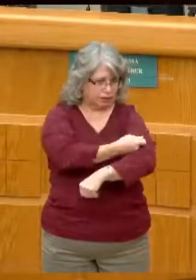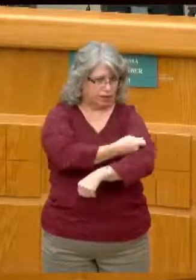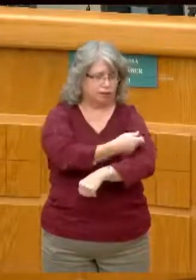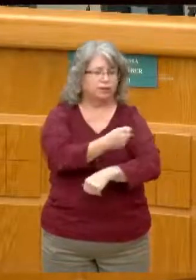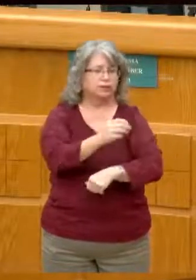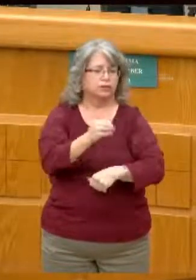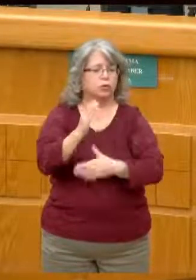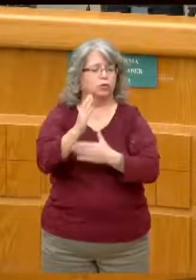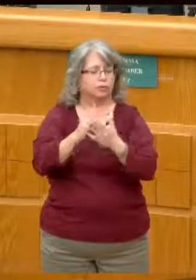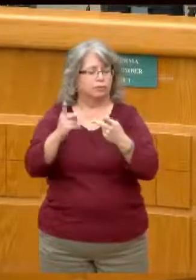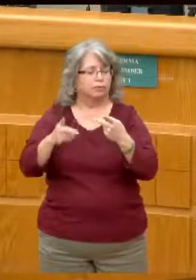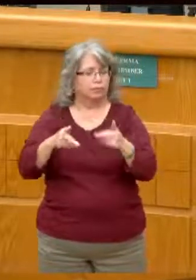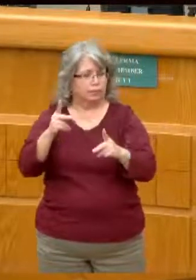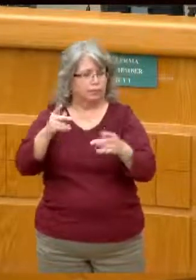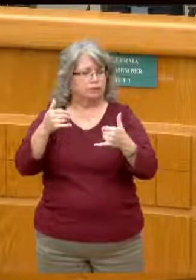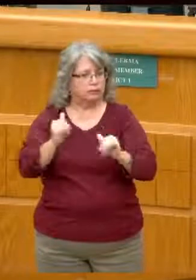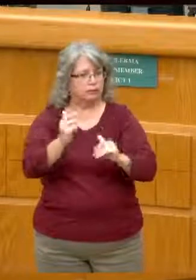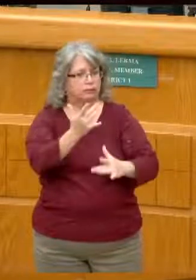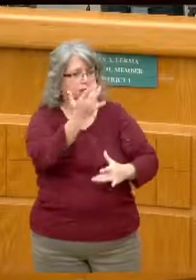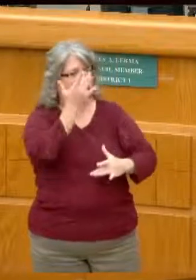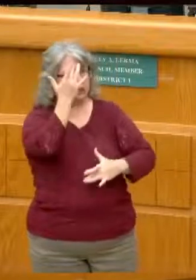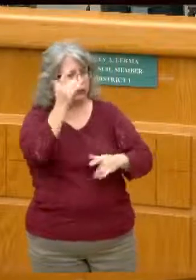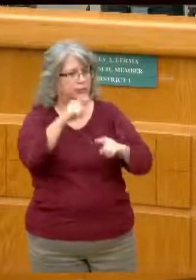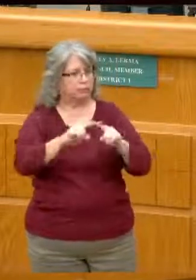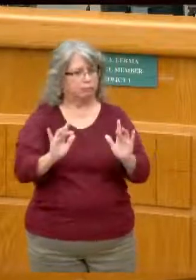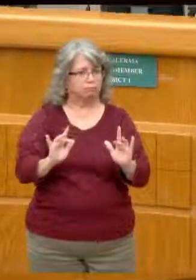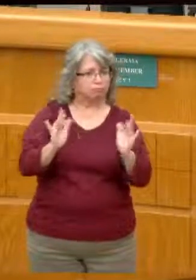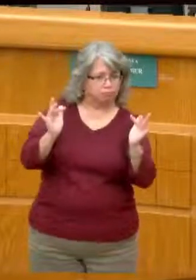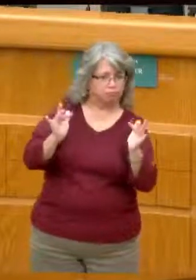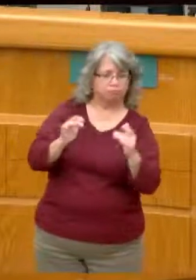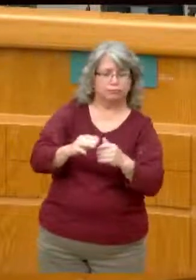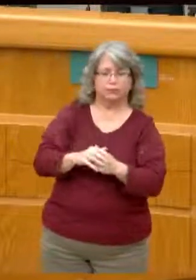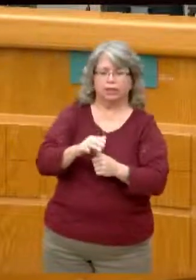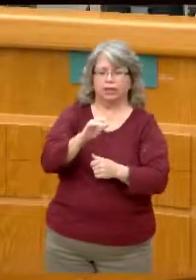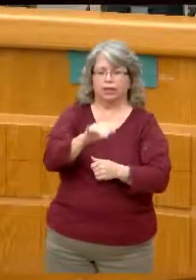breakthrough cases. Sorry. Now, these cases are